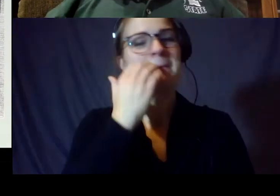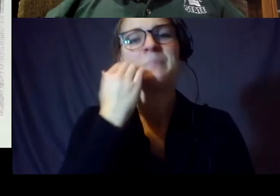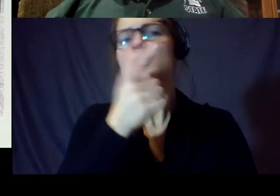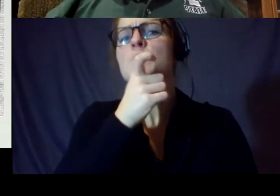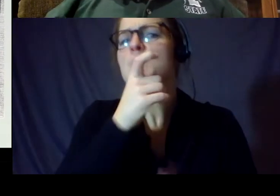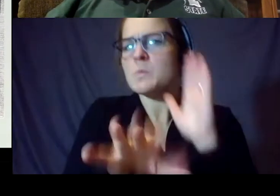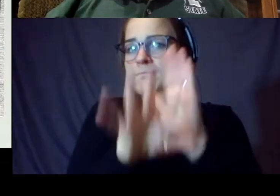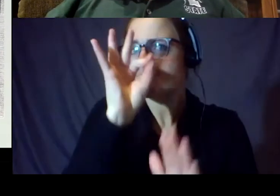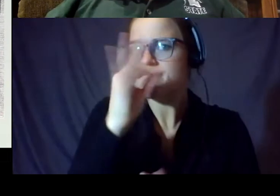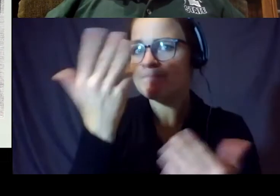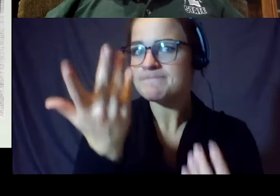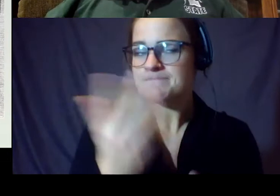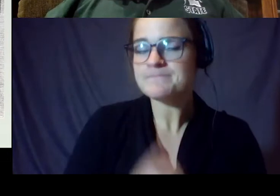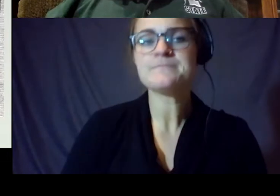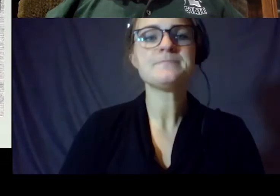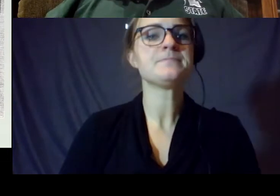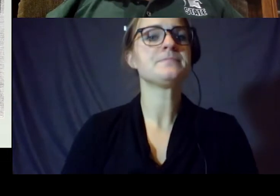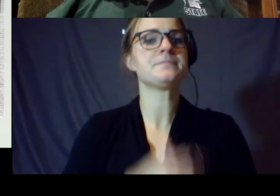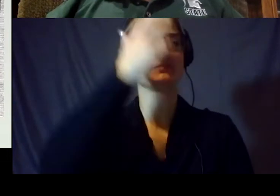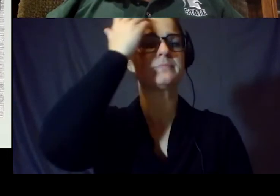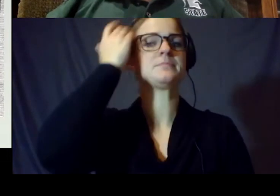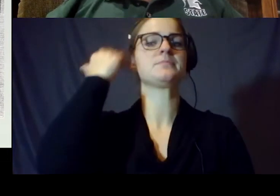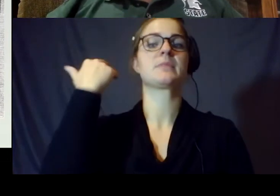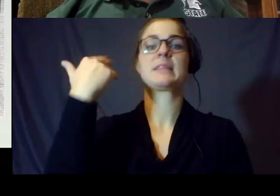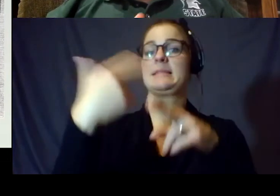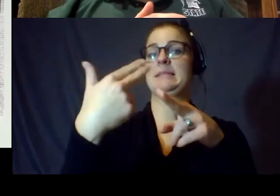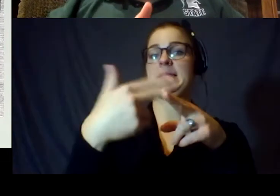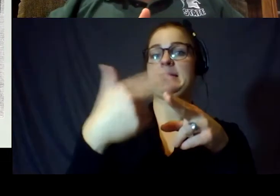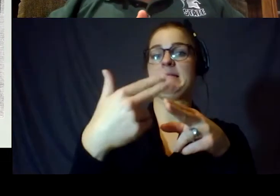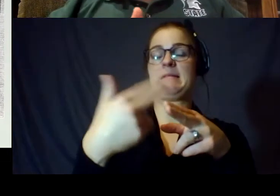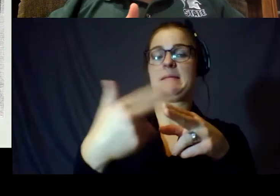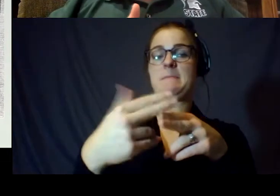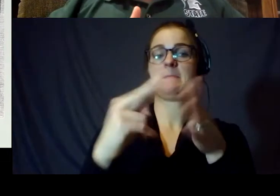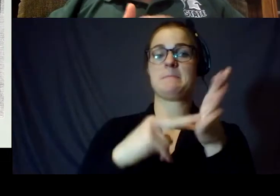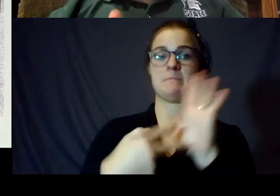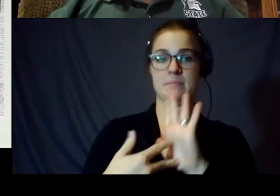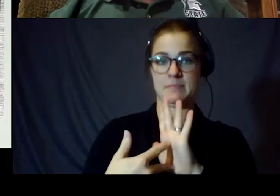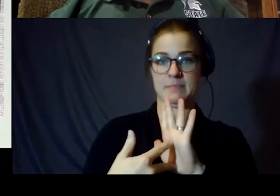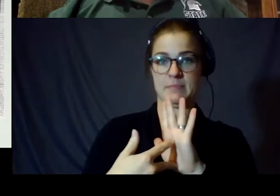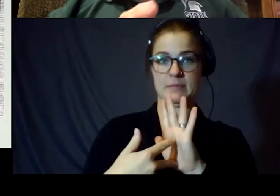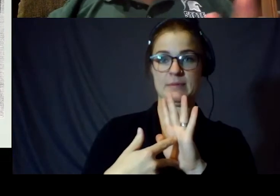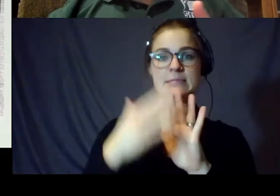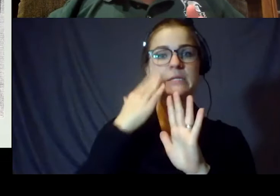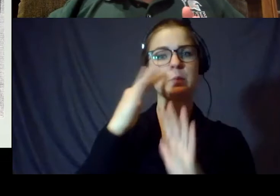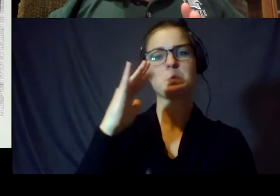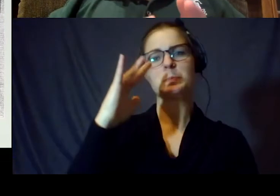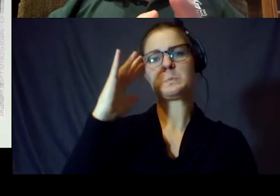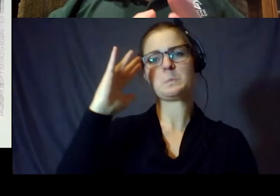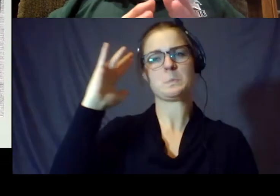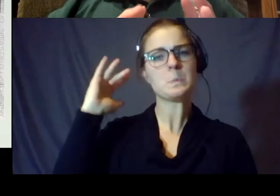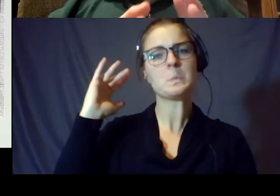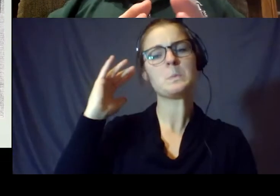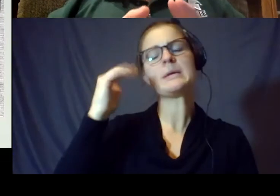this? Well, the names imply that this was known in antiquity. Every culture